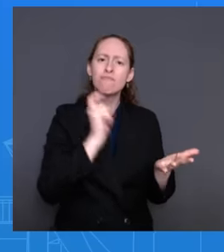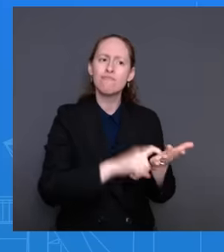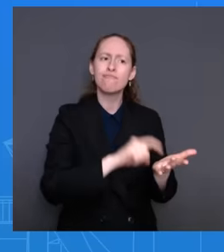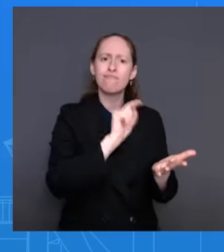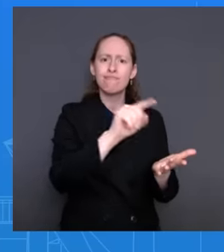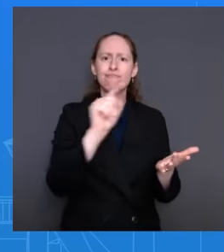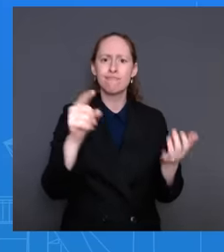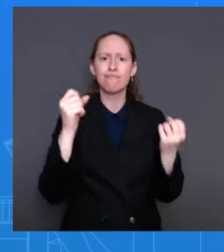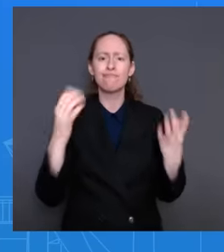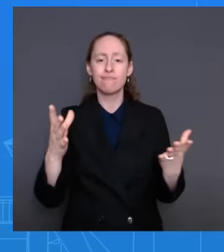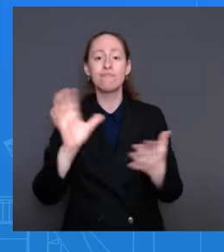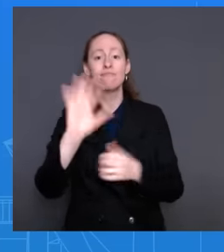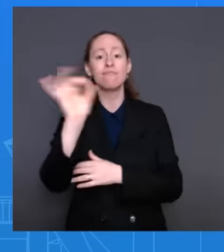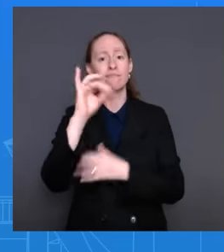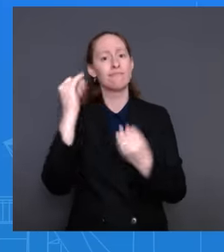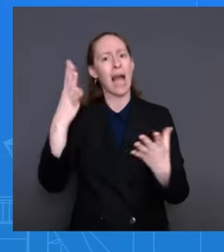seen